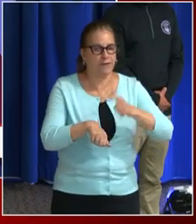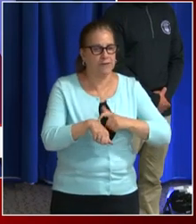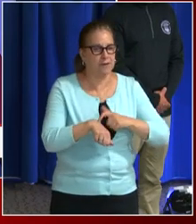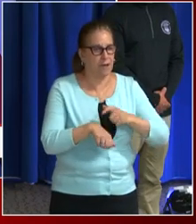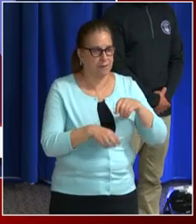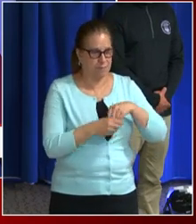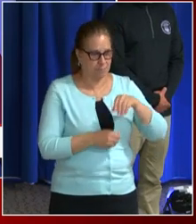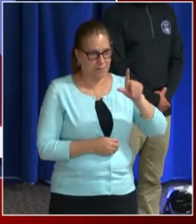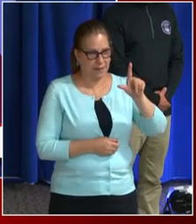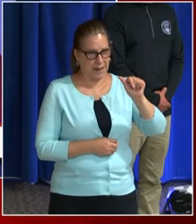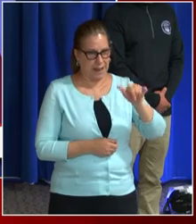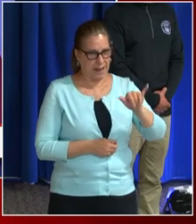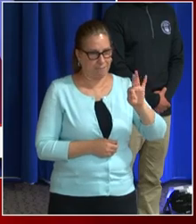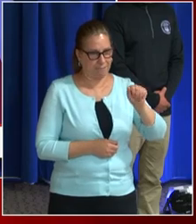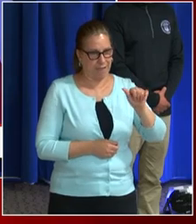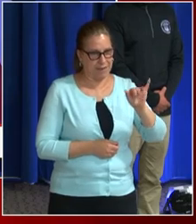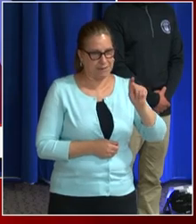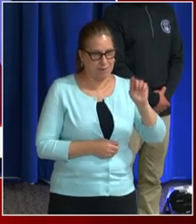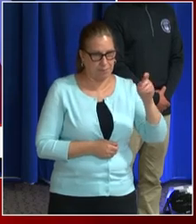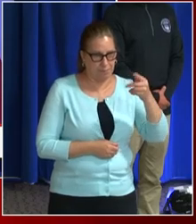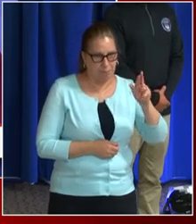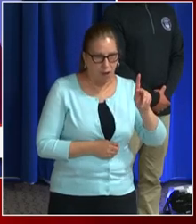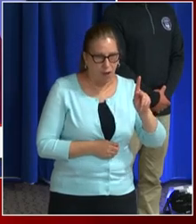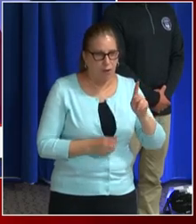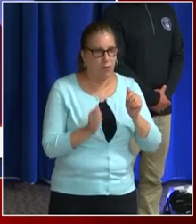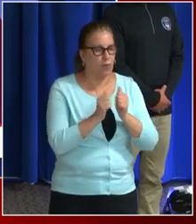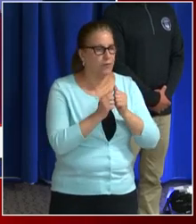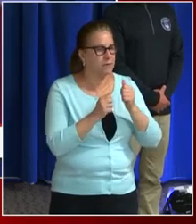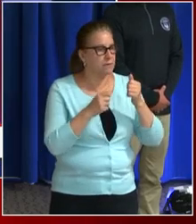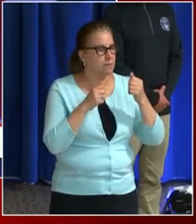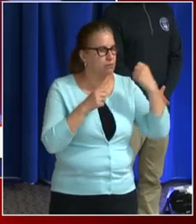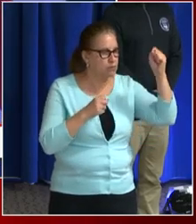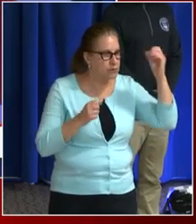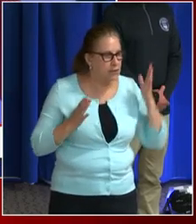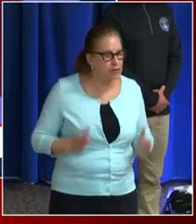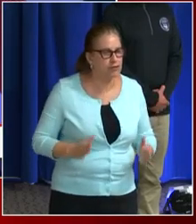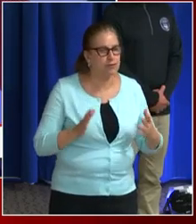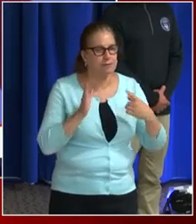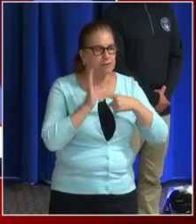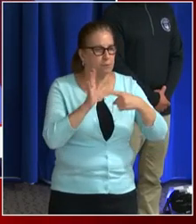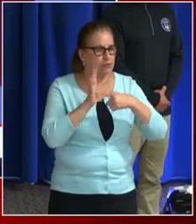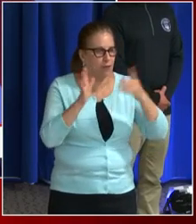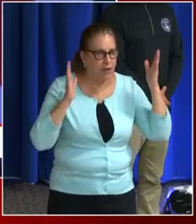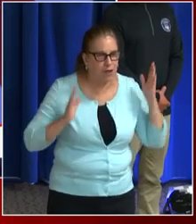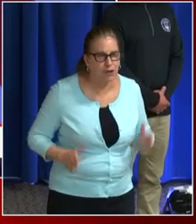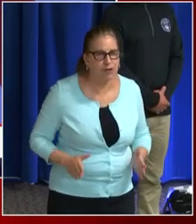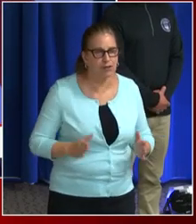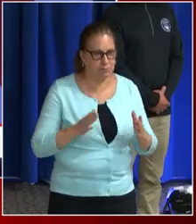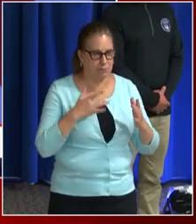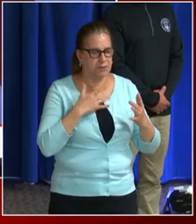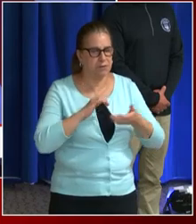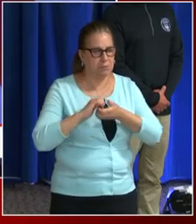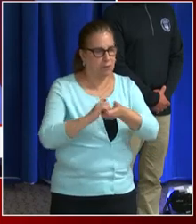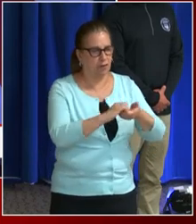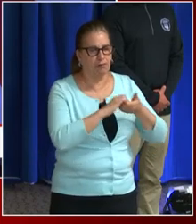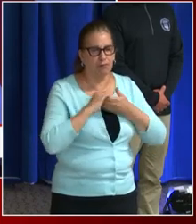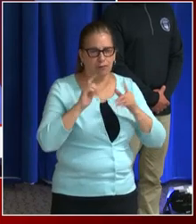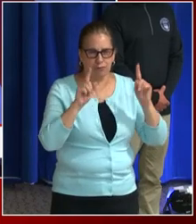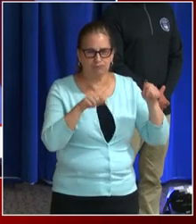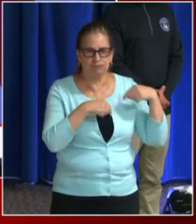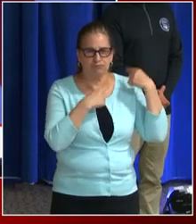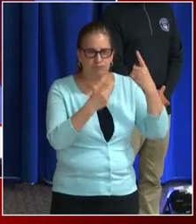and presentations. So I want us all to be careful about painting that relationship negatively